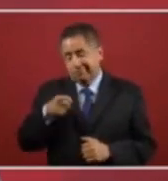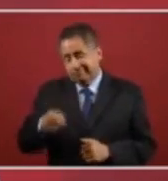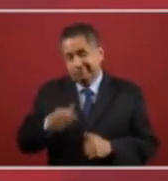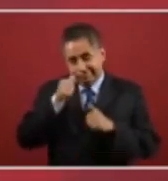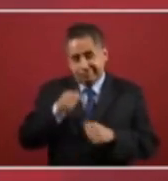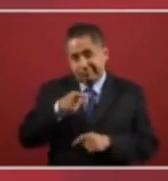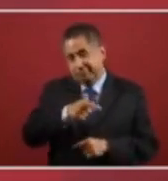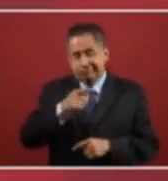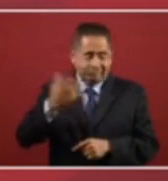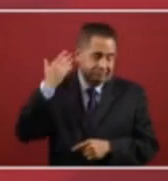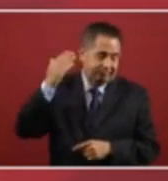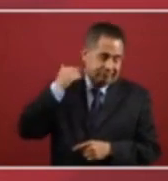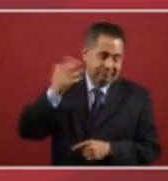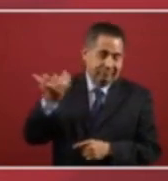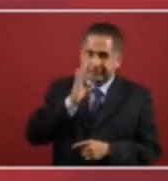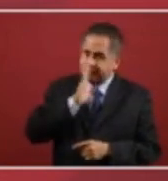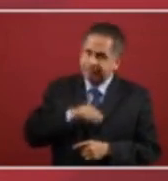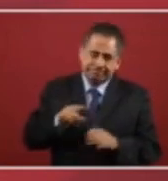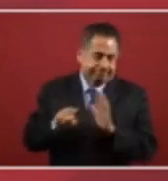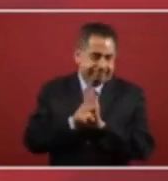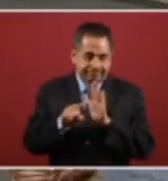another